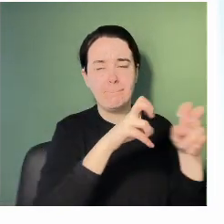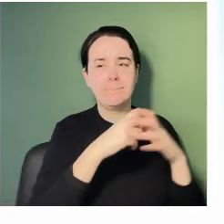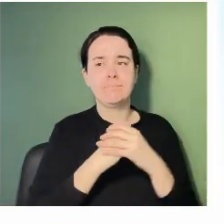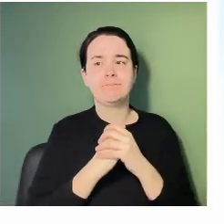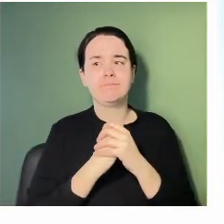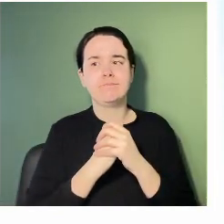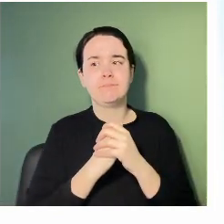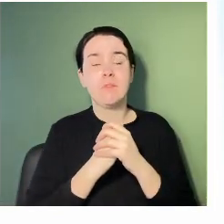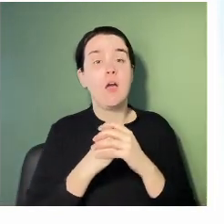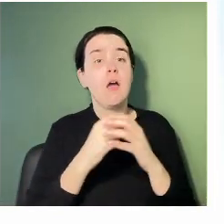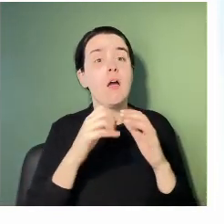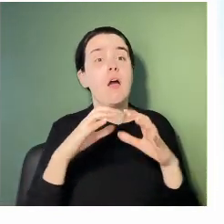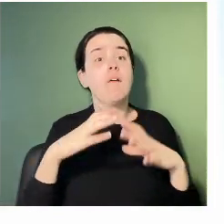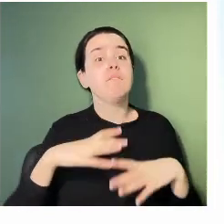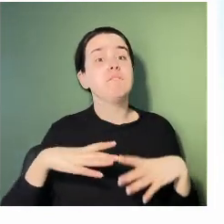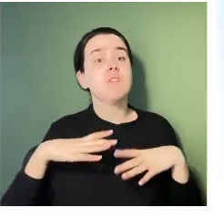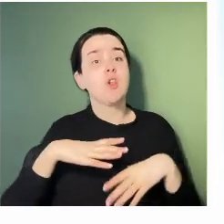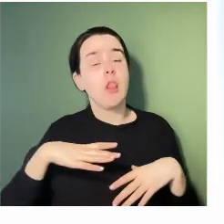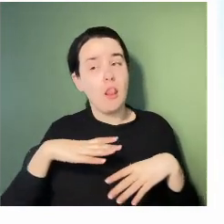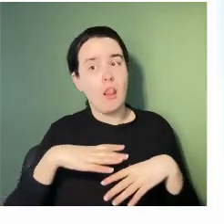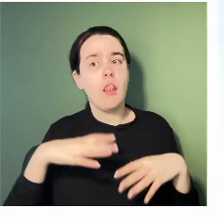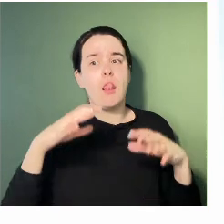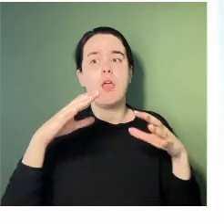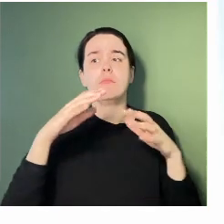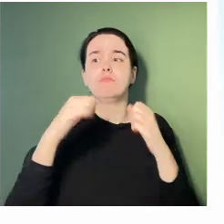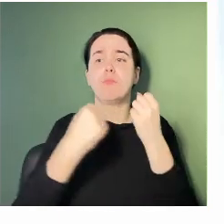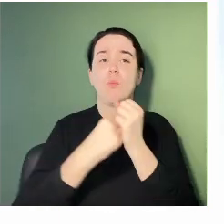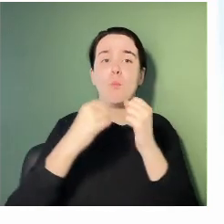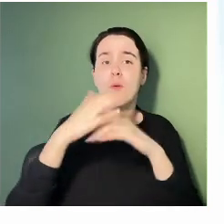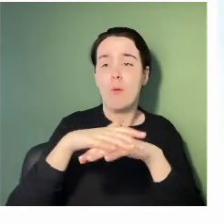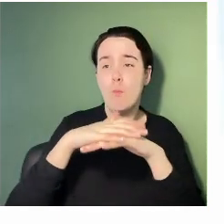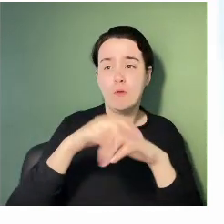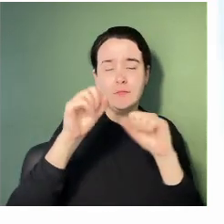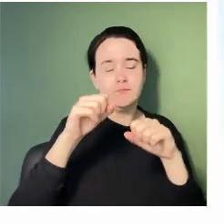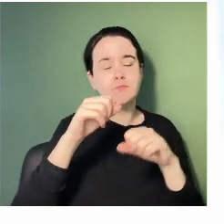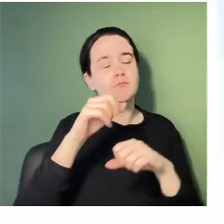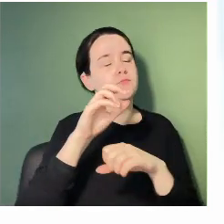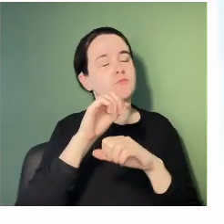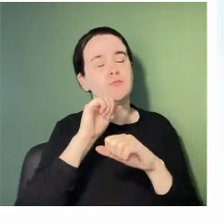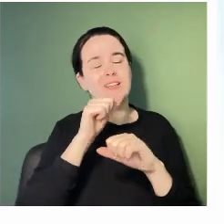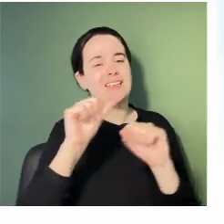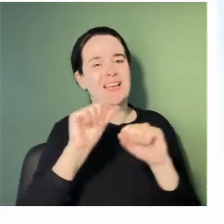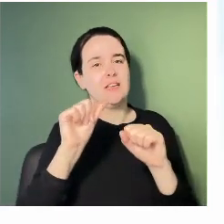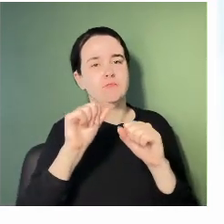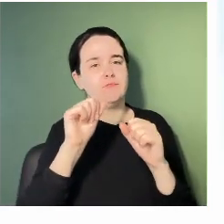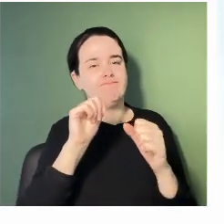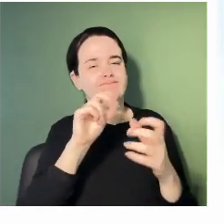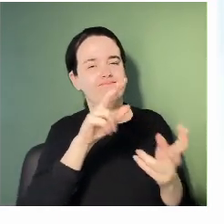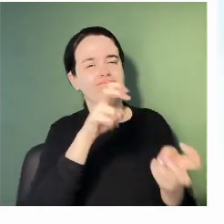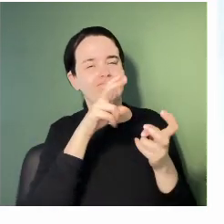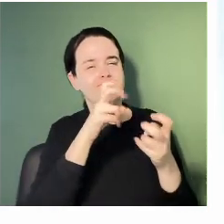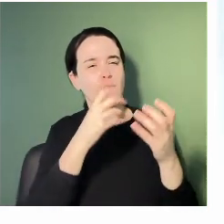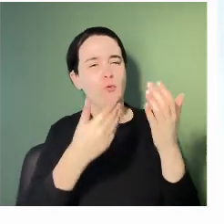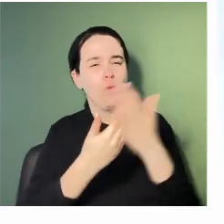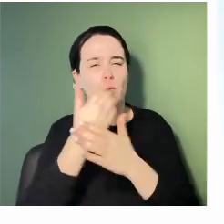while unofficial support networks are not new, through digital technologies and informal messages,